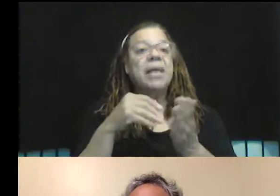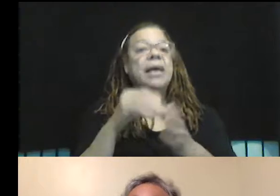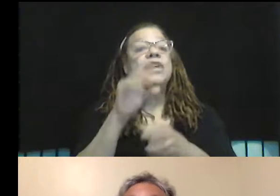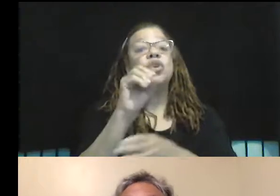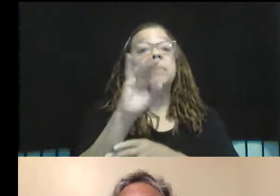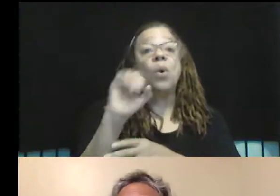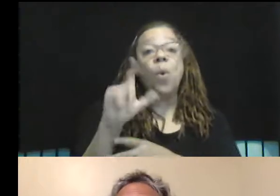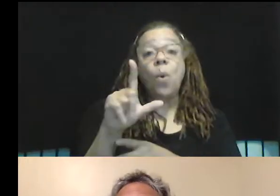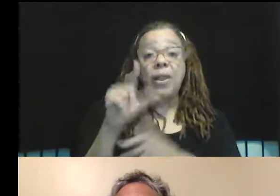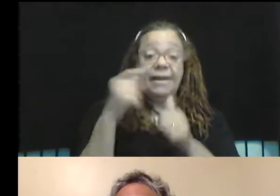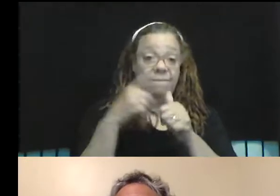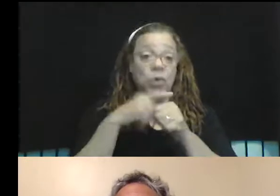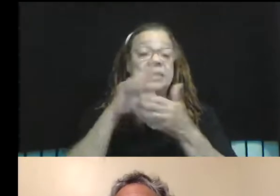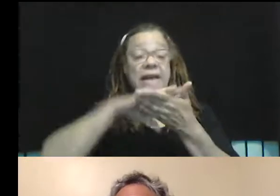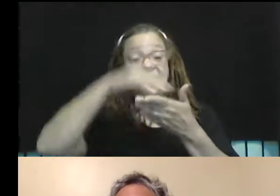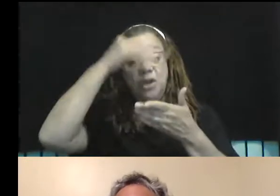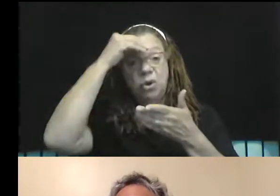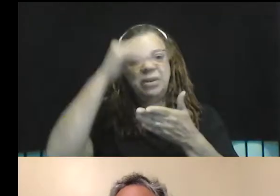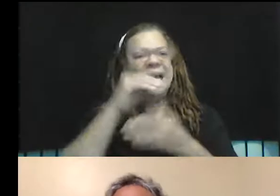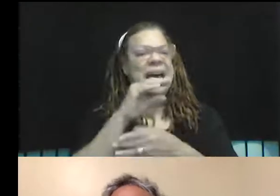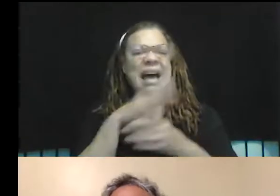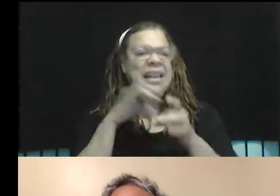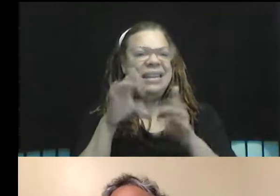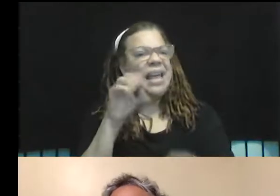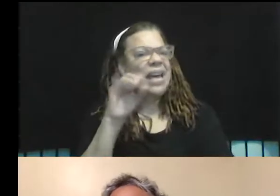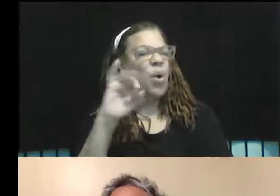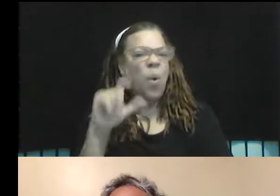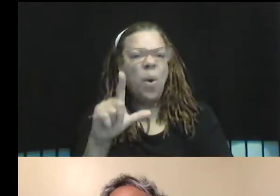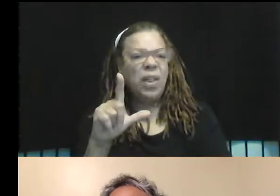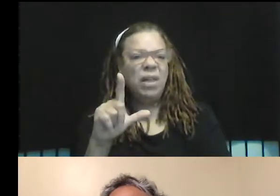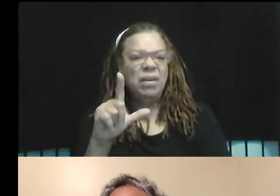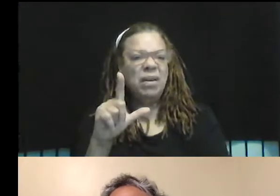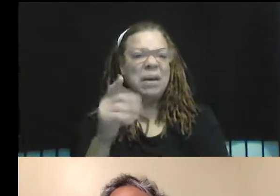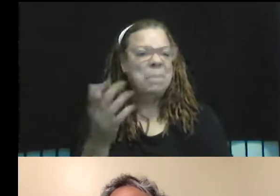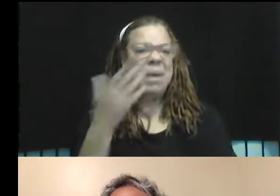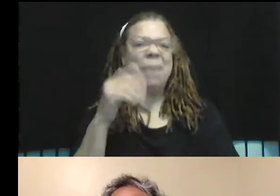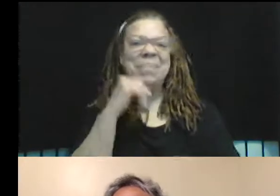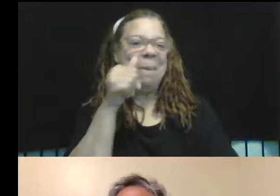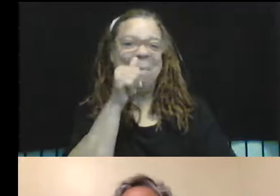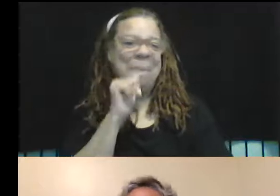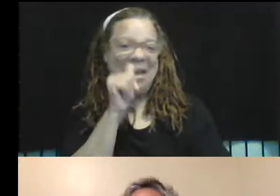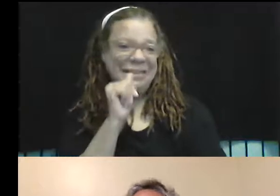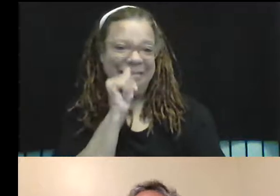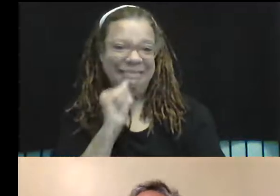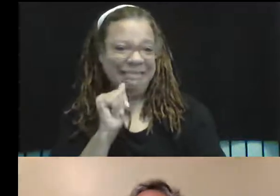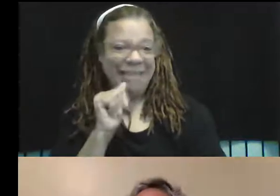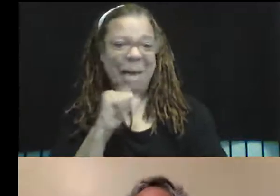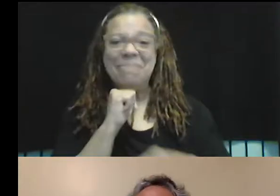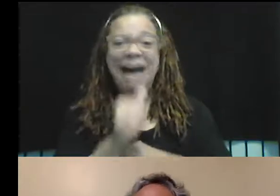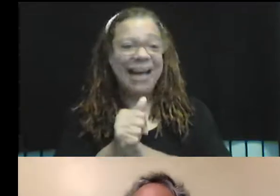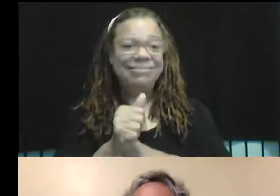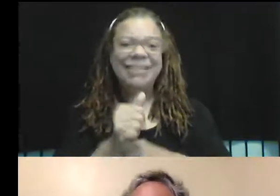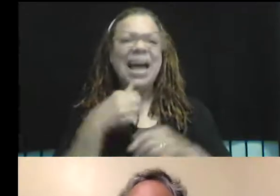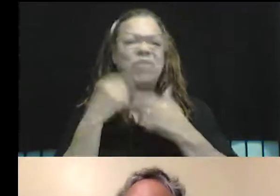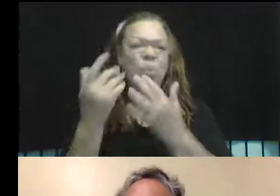at first. Oh, wow. I never liked oil. I don't know. I think it's just because I'm too impatient. Huh. I just don't